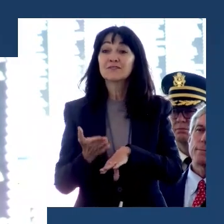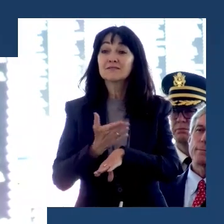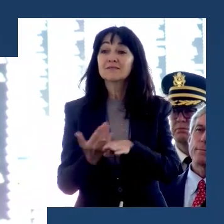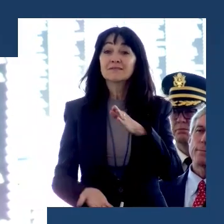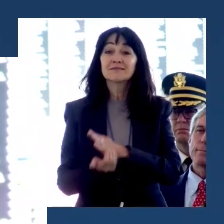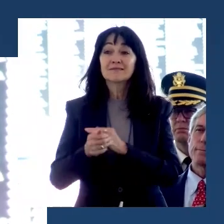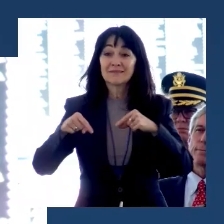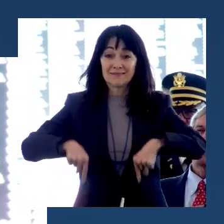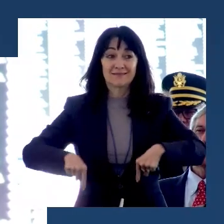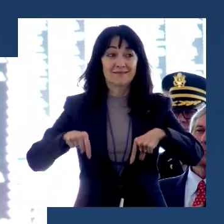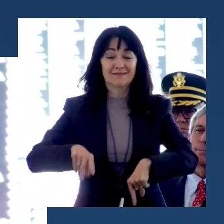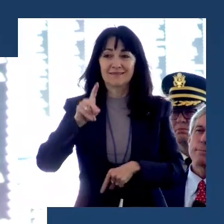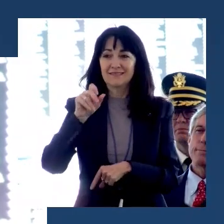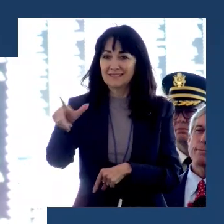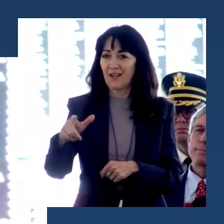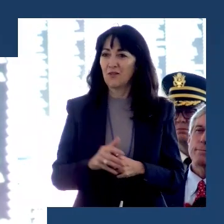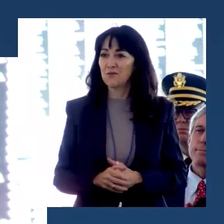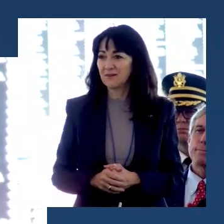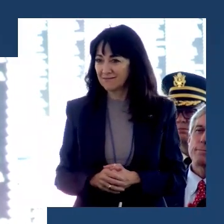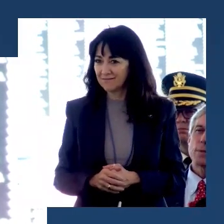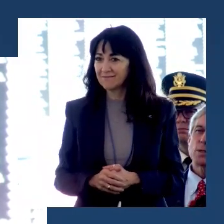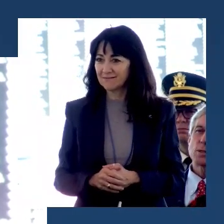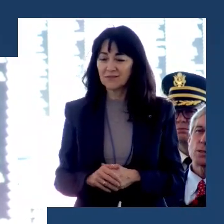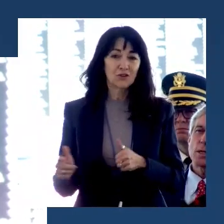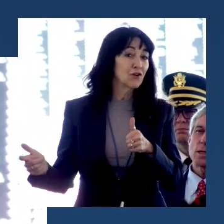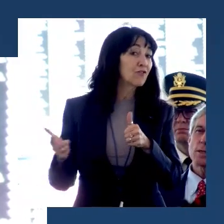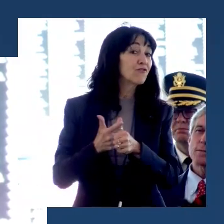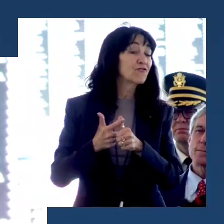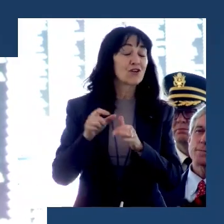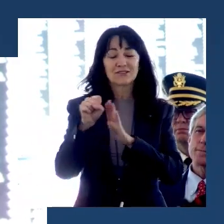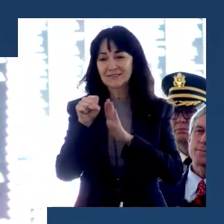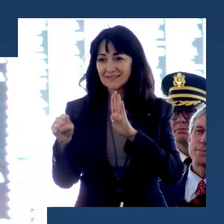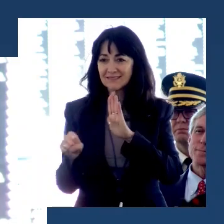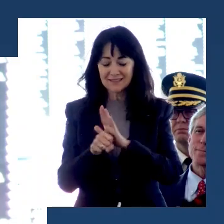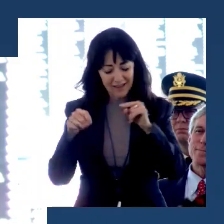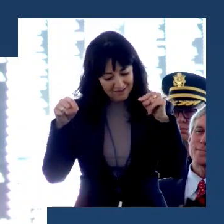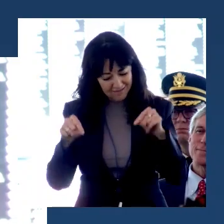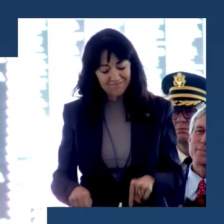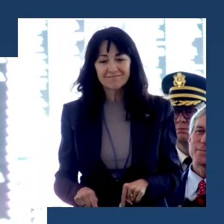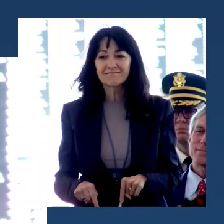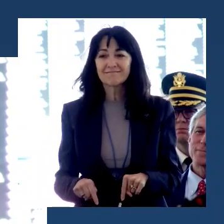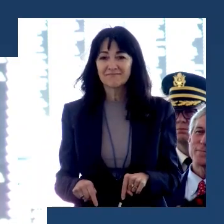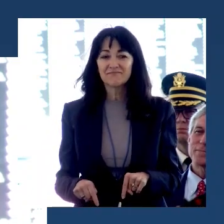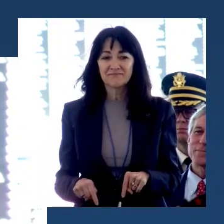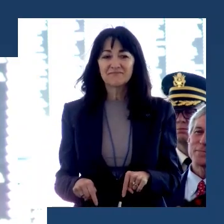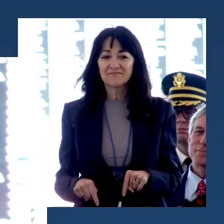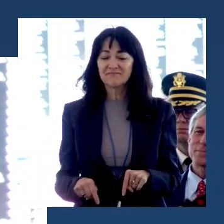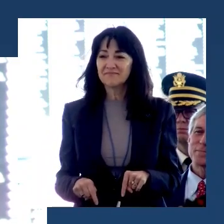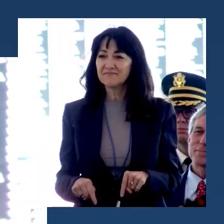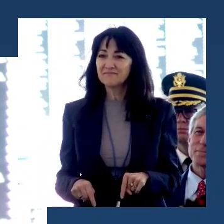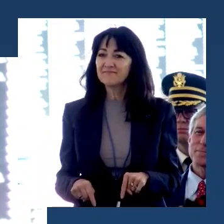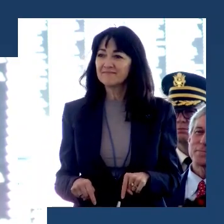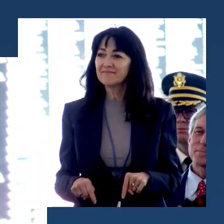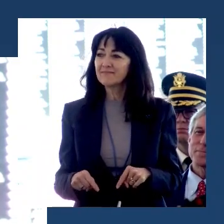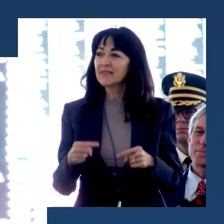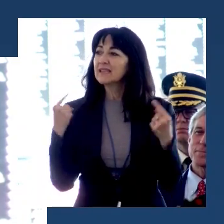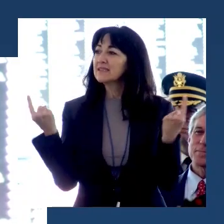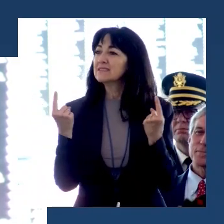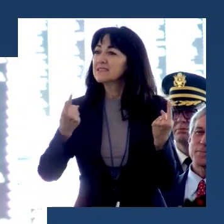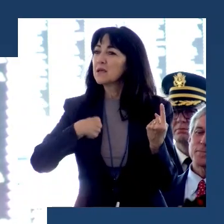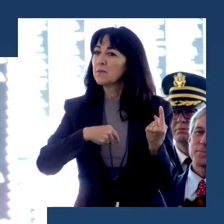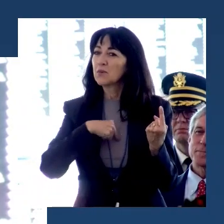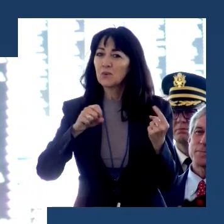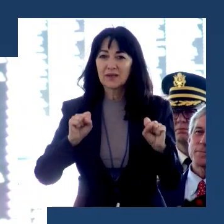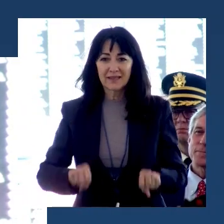about 40, 50 miles. Made us the first state, there you go, and something we can be